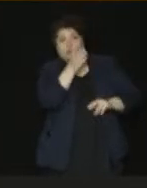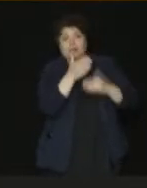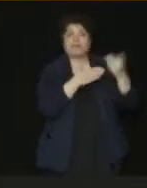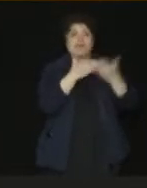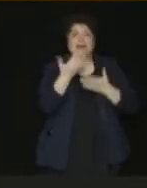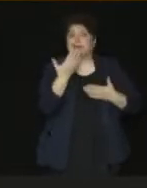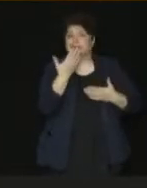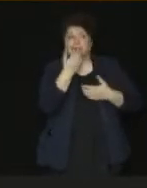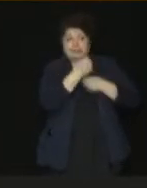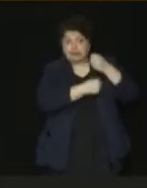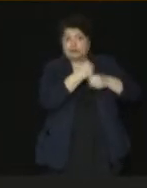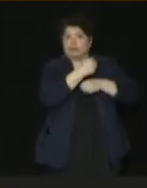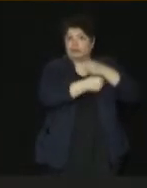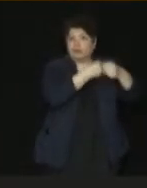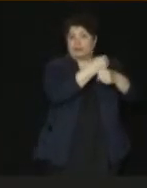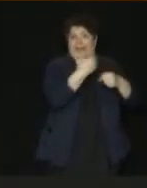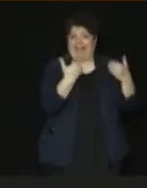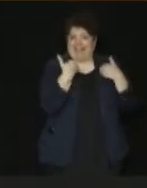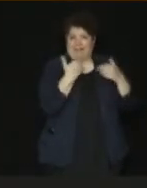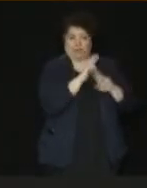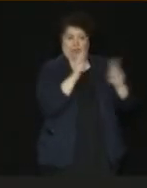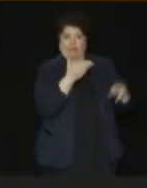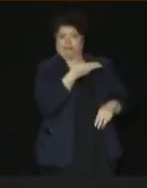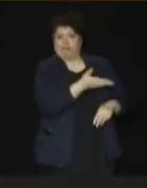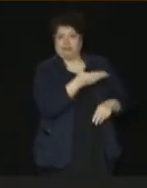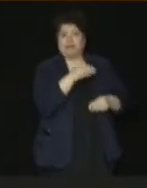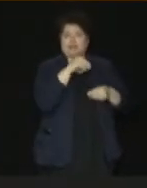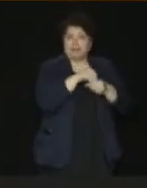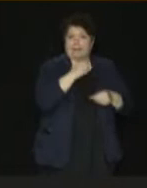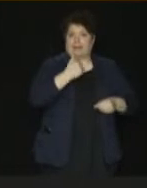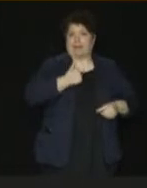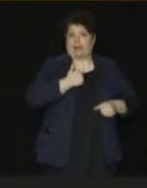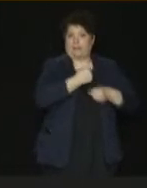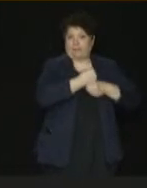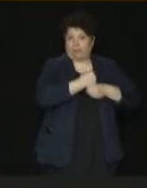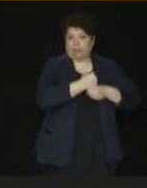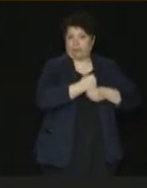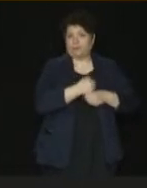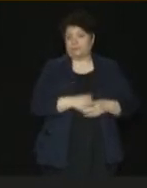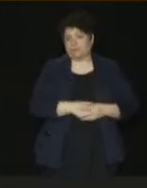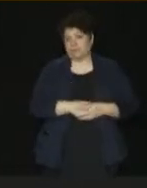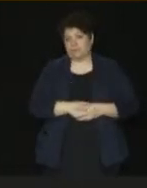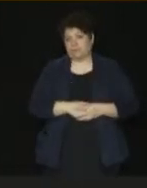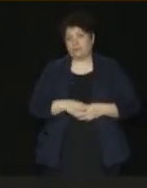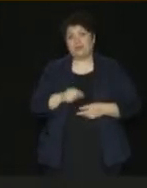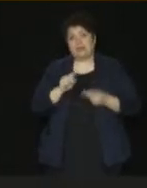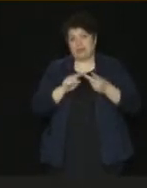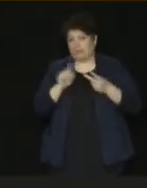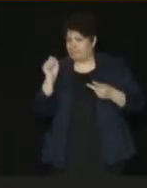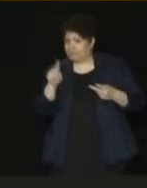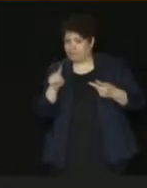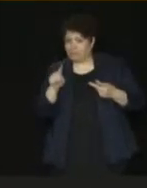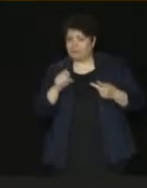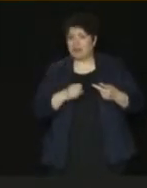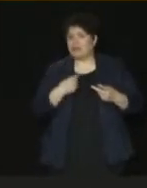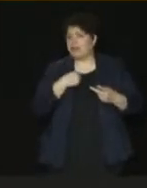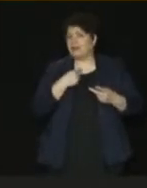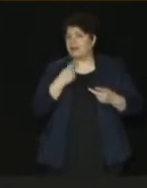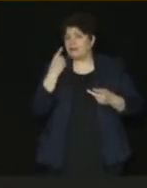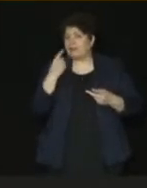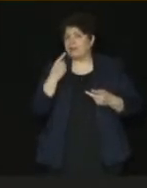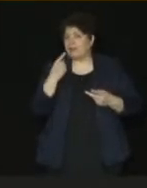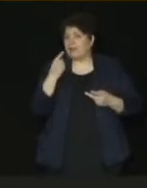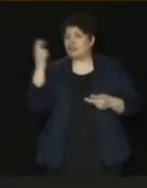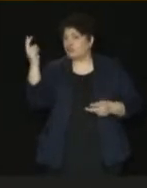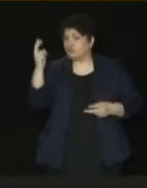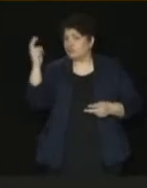the ability to respond to this type of crisis. Follow-up? I would like to come back to the travel measures